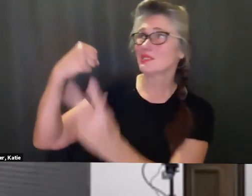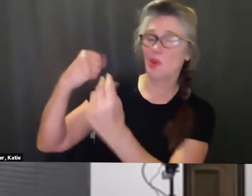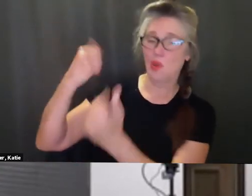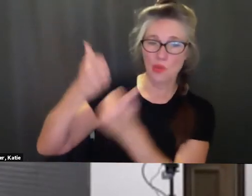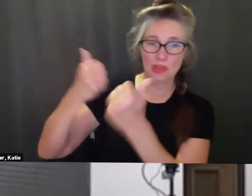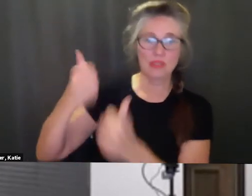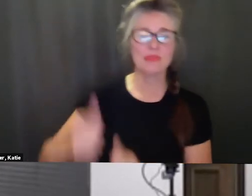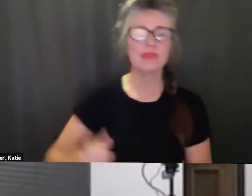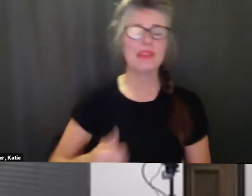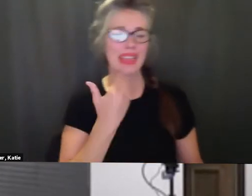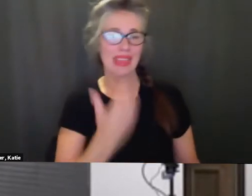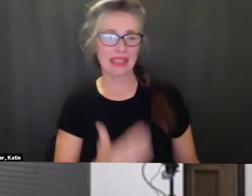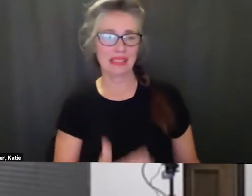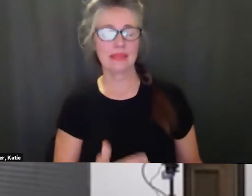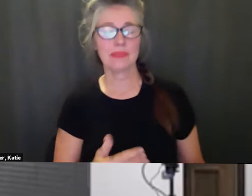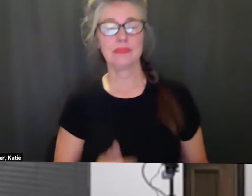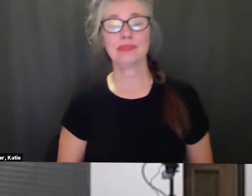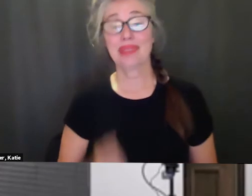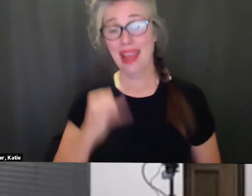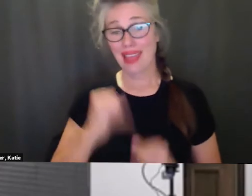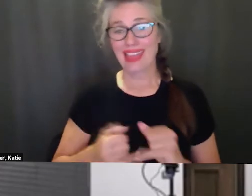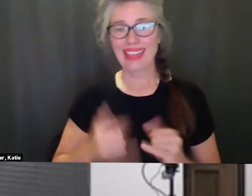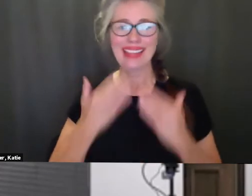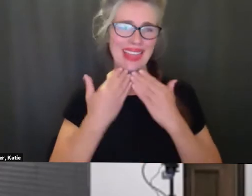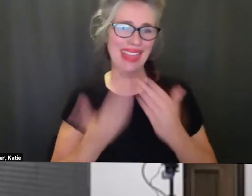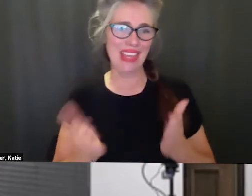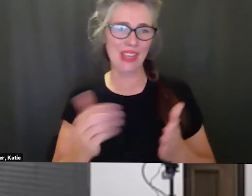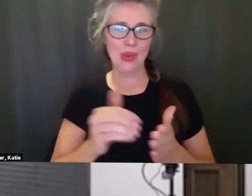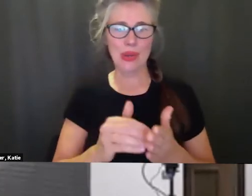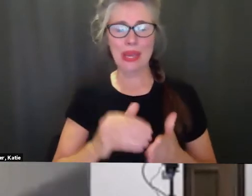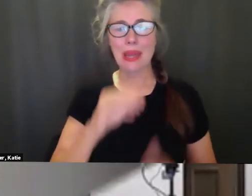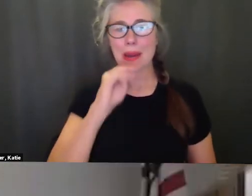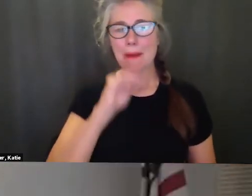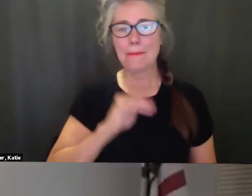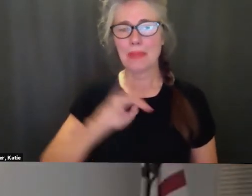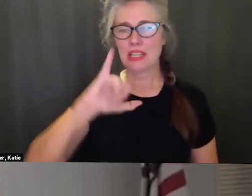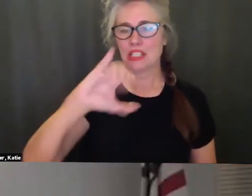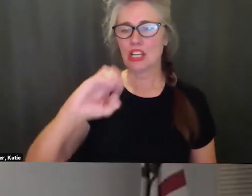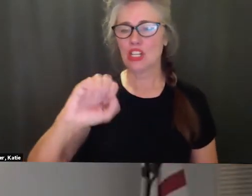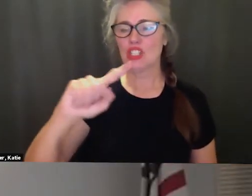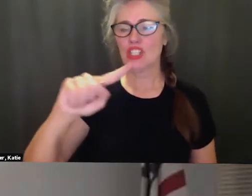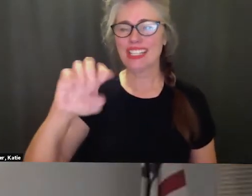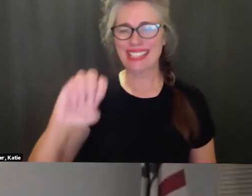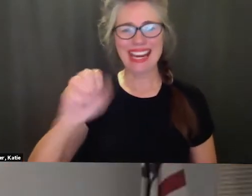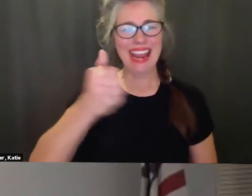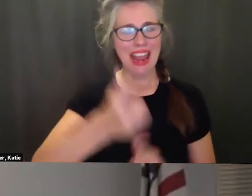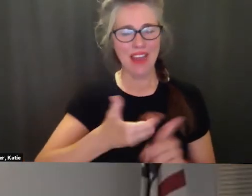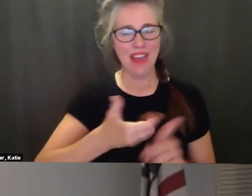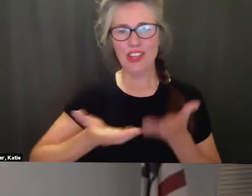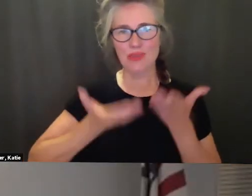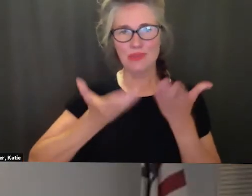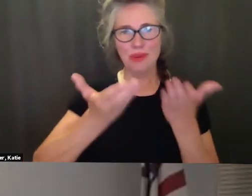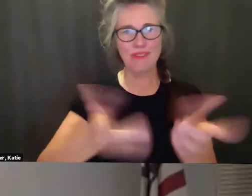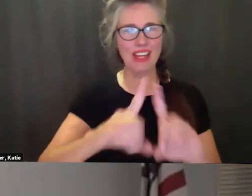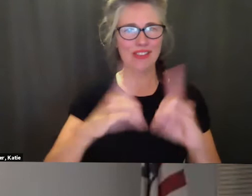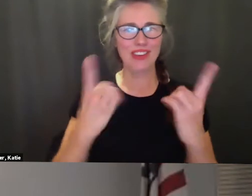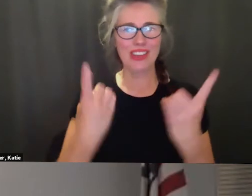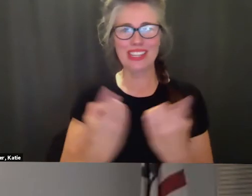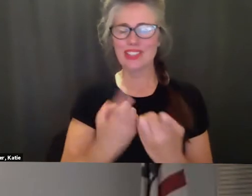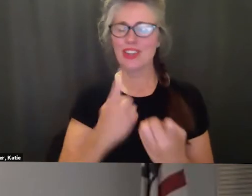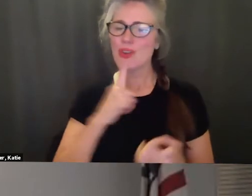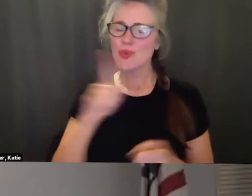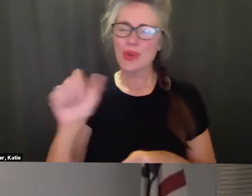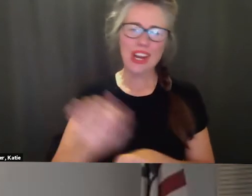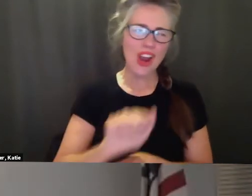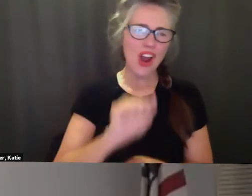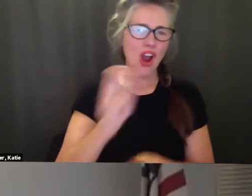Thanks. Finally, again, thank you, Ms. Chete, for everything that you have provided for our district and the dedication and hard